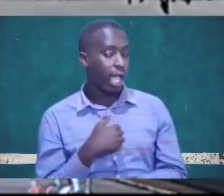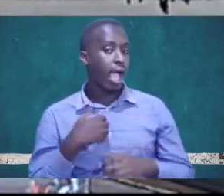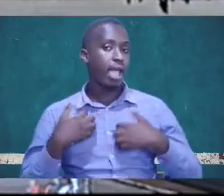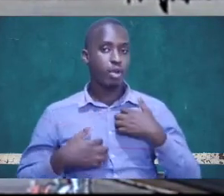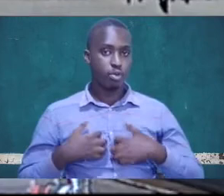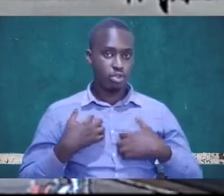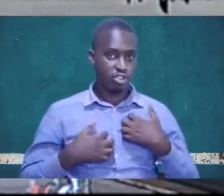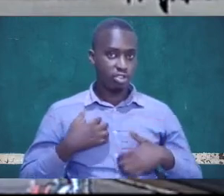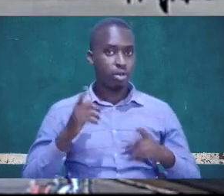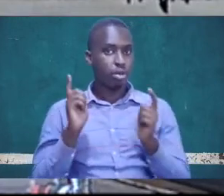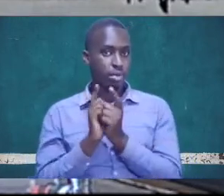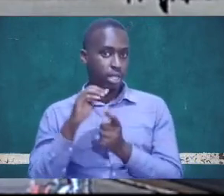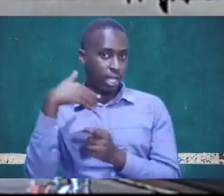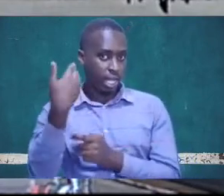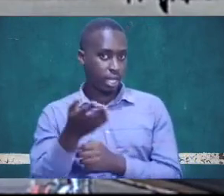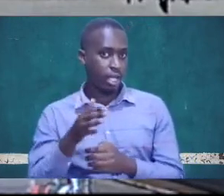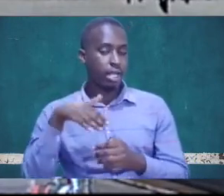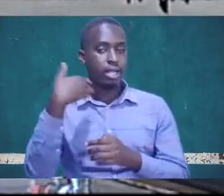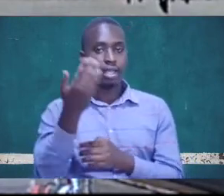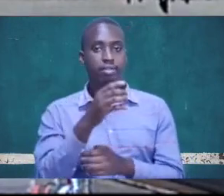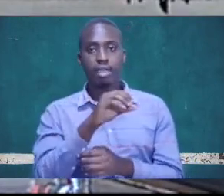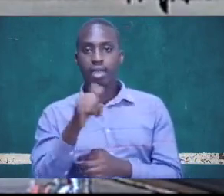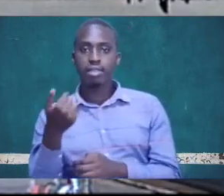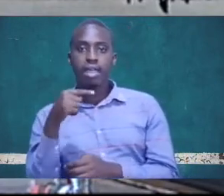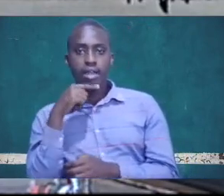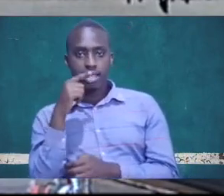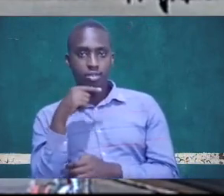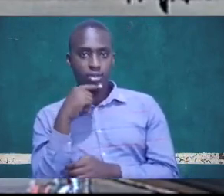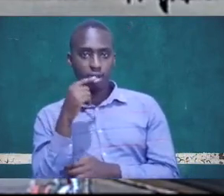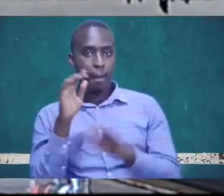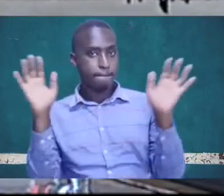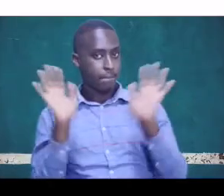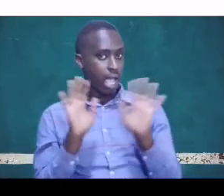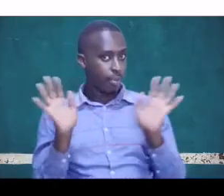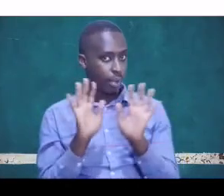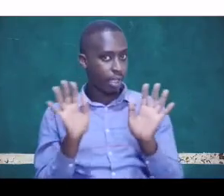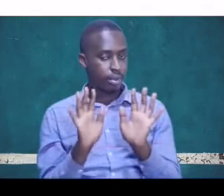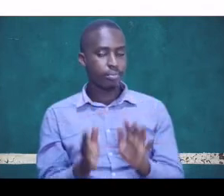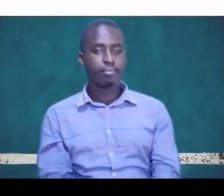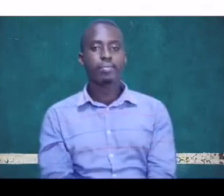wish we will meet again into the next other lesson. Bye-bye.